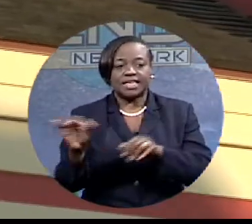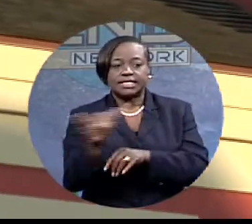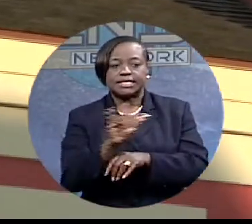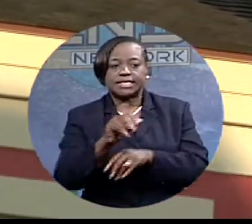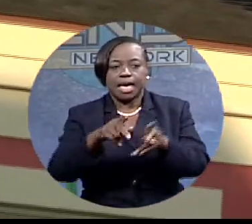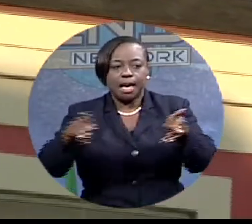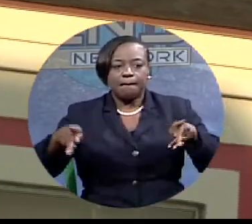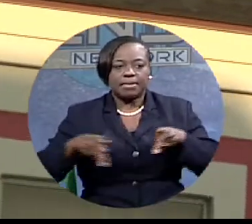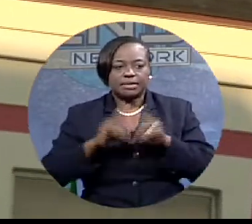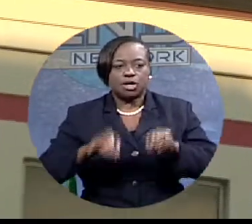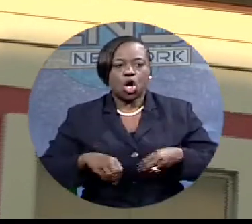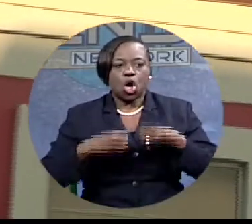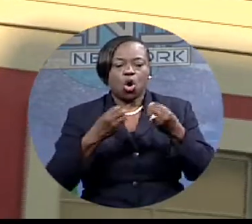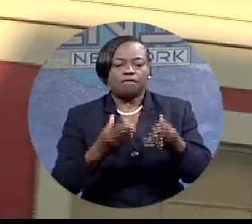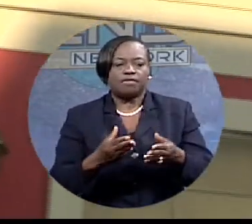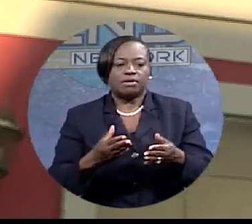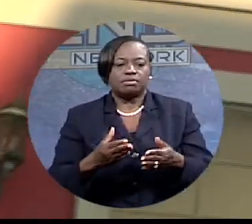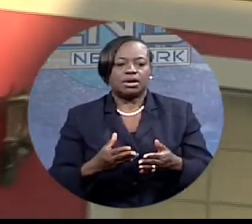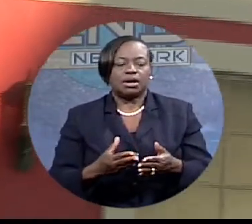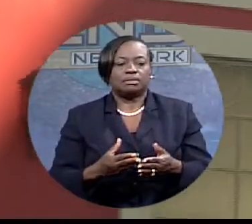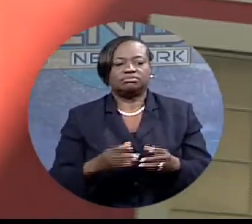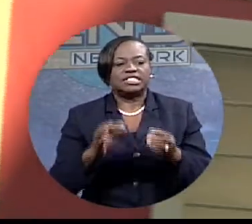a unique experience for customers.